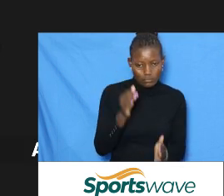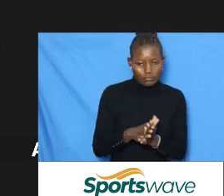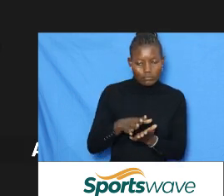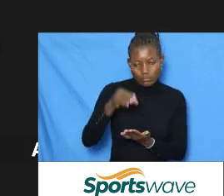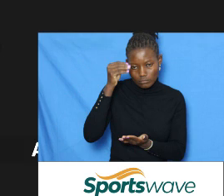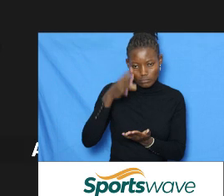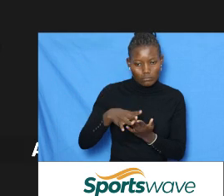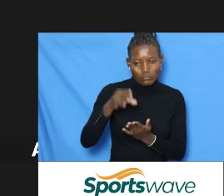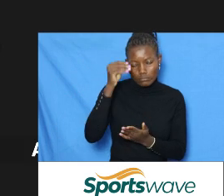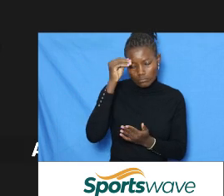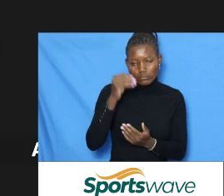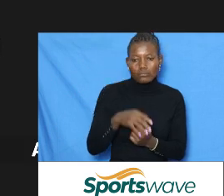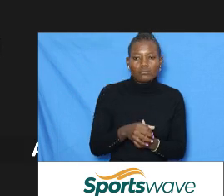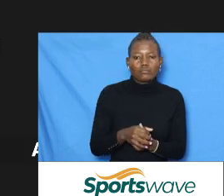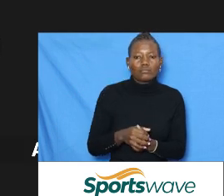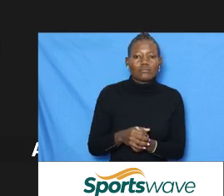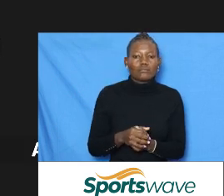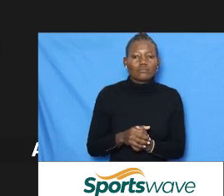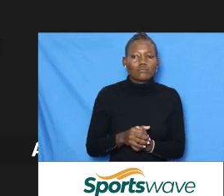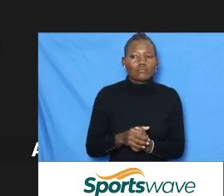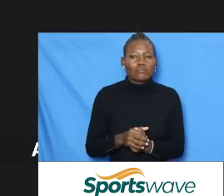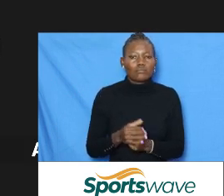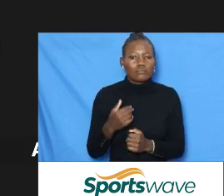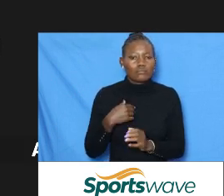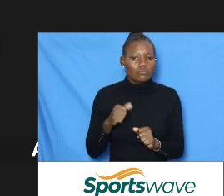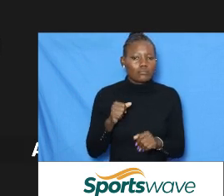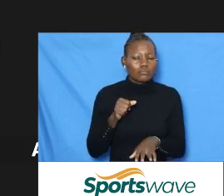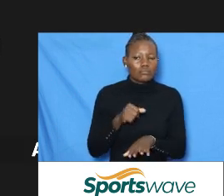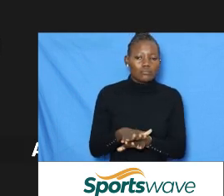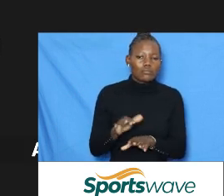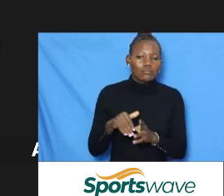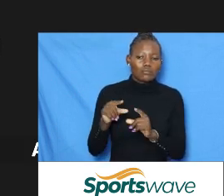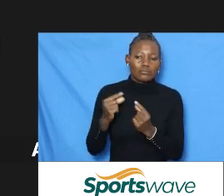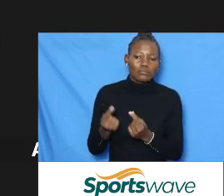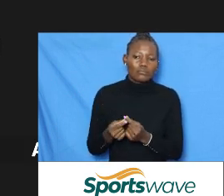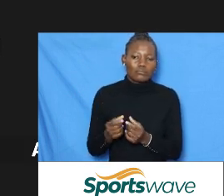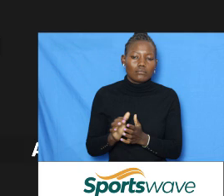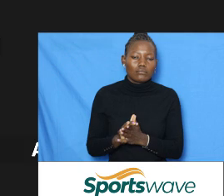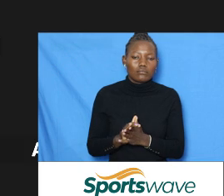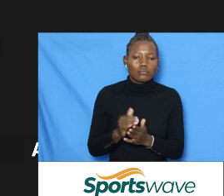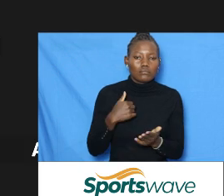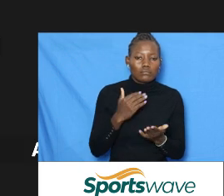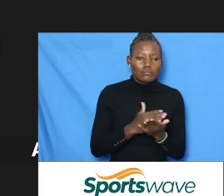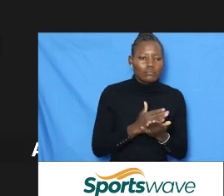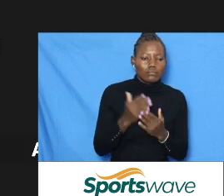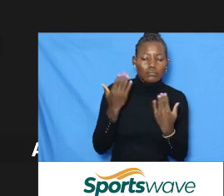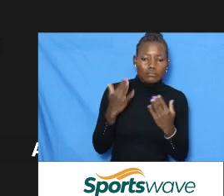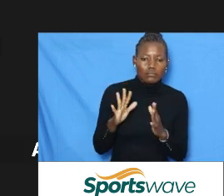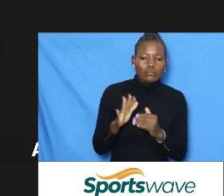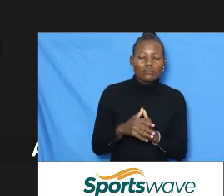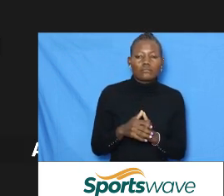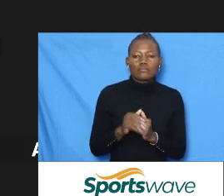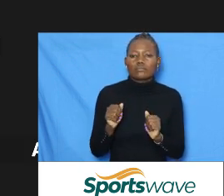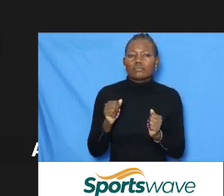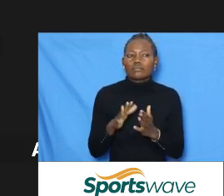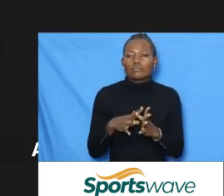on the WADA, and I'll just send it on the group called ADL. I've shared it in the messages, and you can